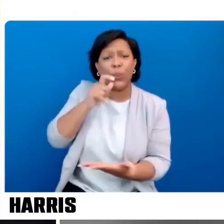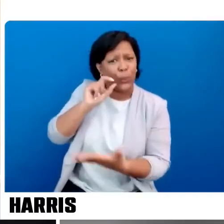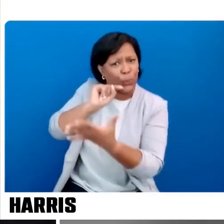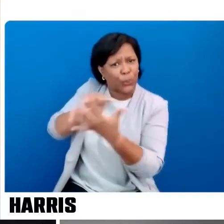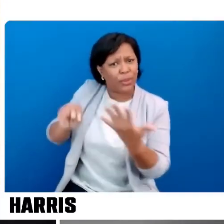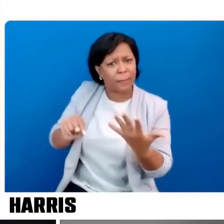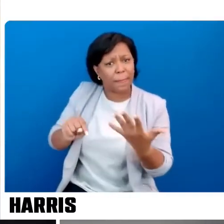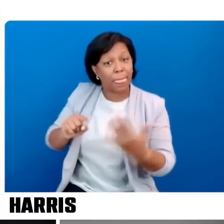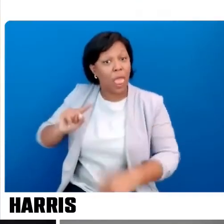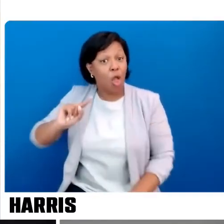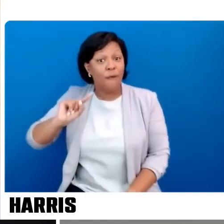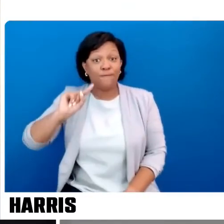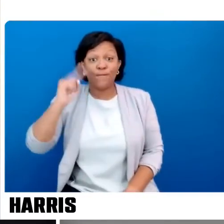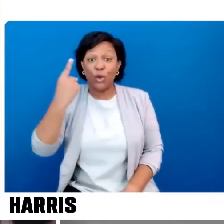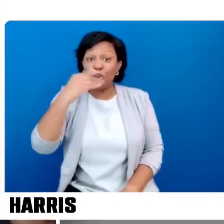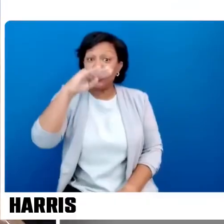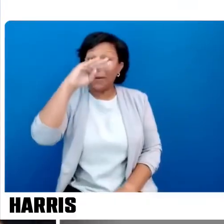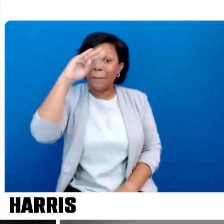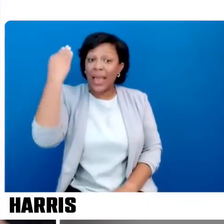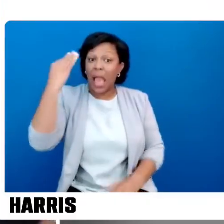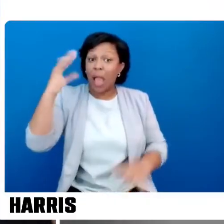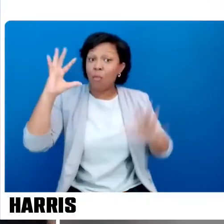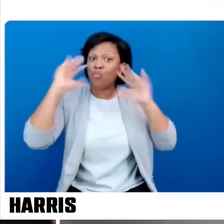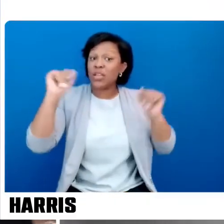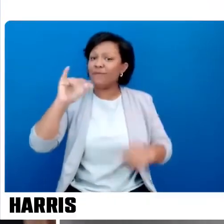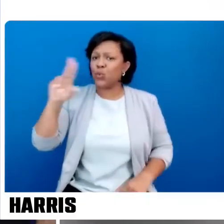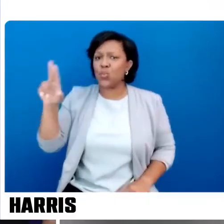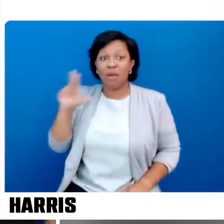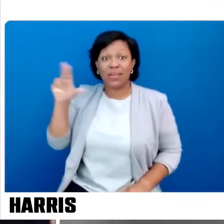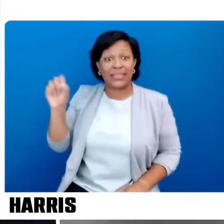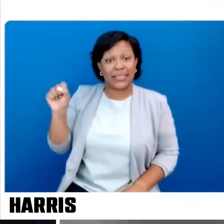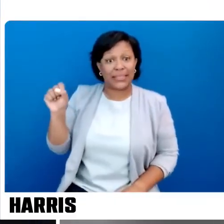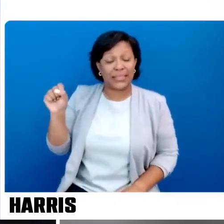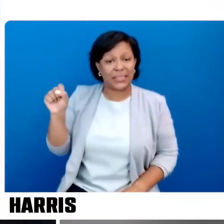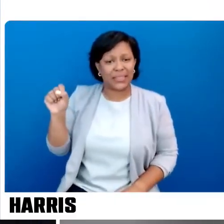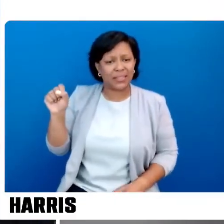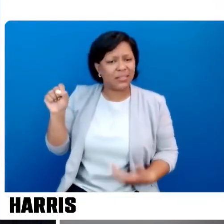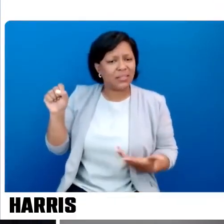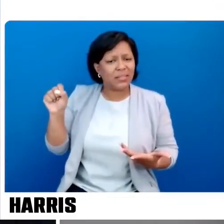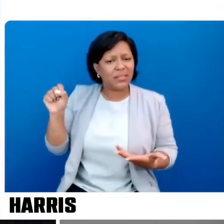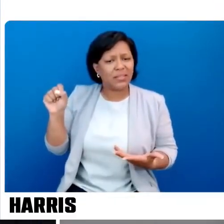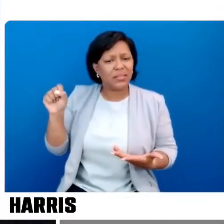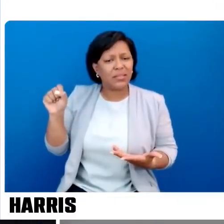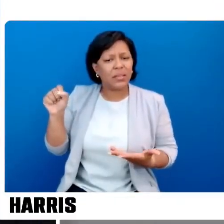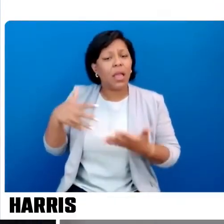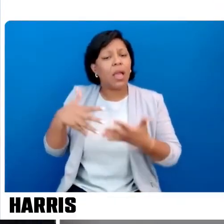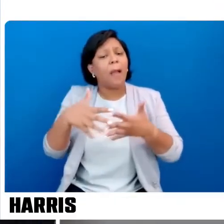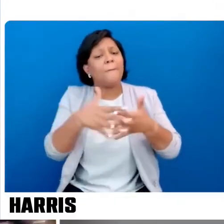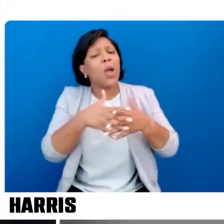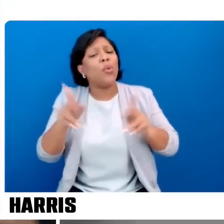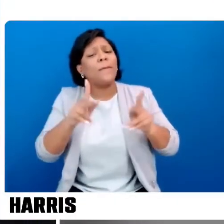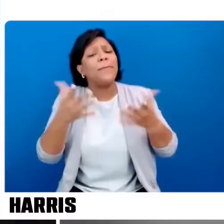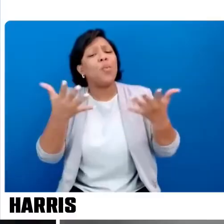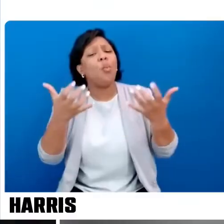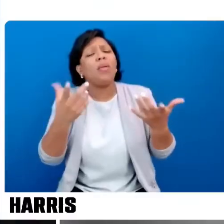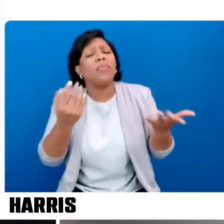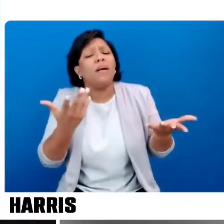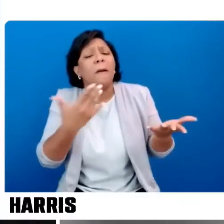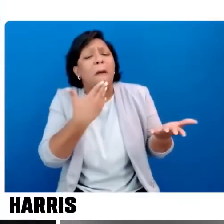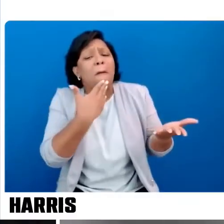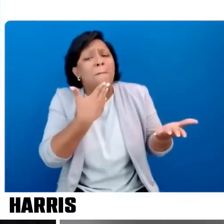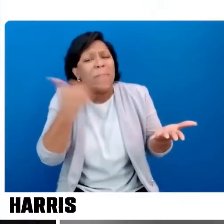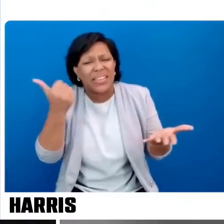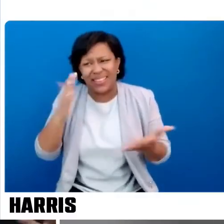better than this, want someone who understands, as I do, I travel our country. We see in